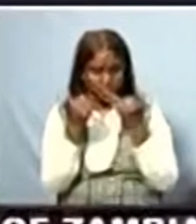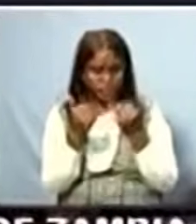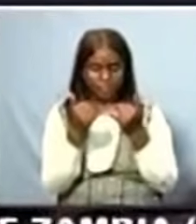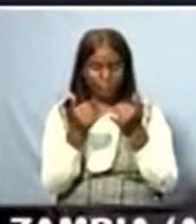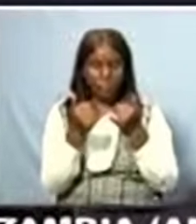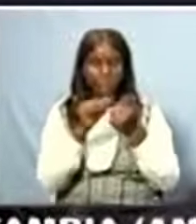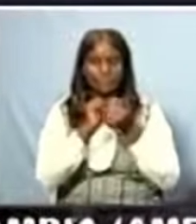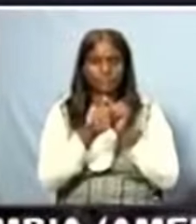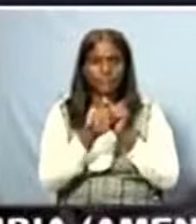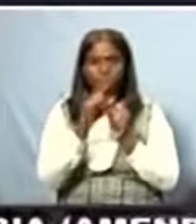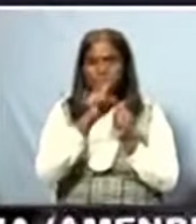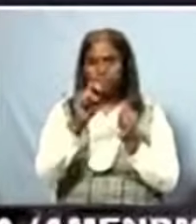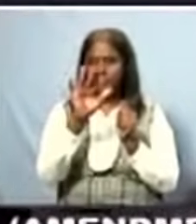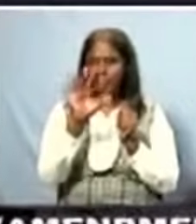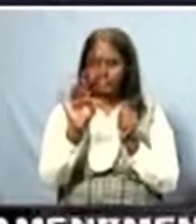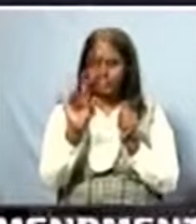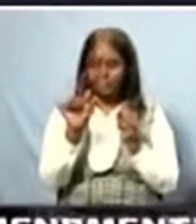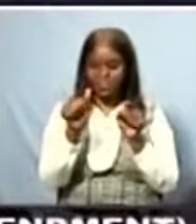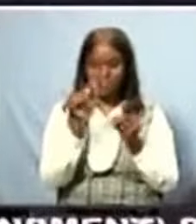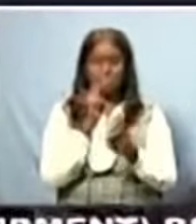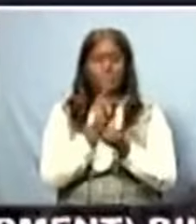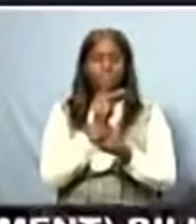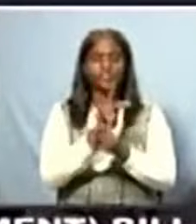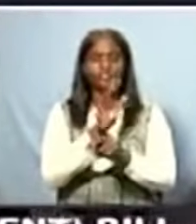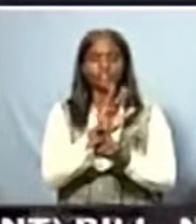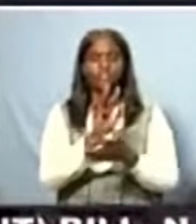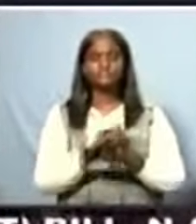Article 158 be maintained.